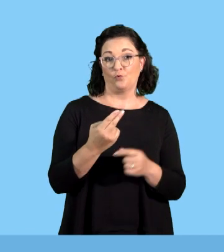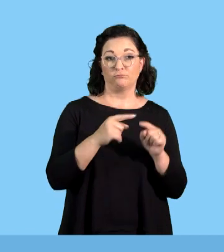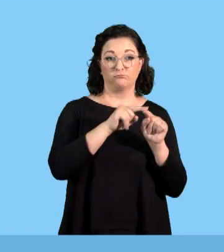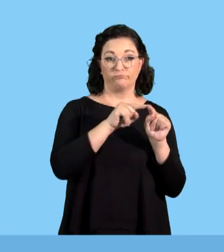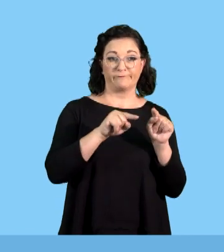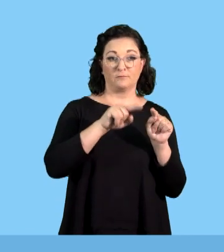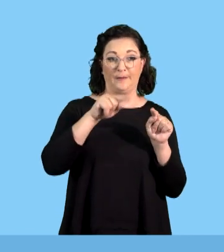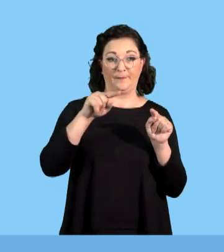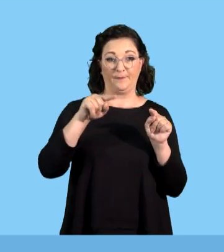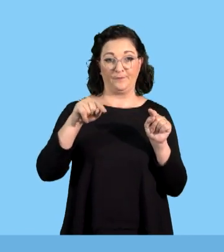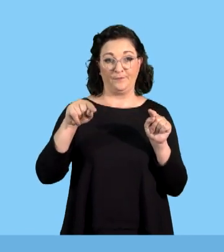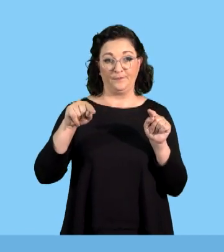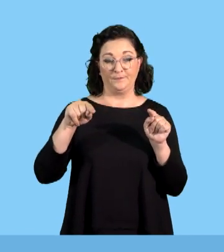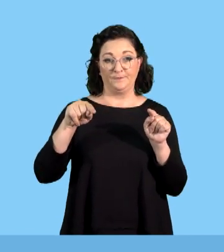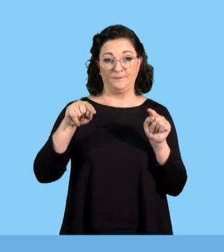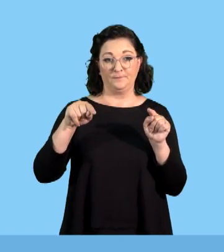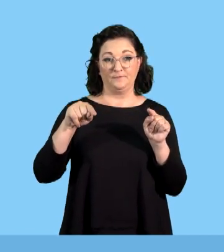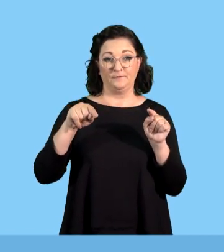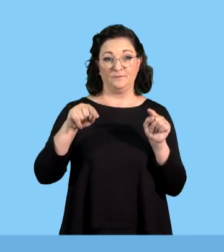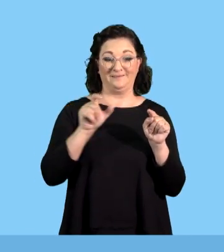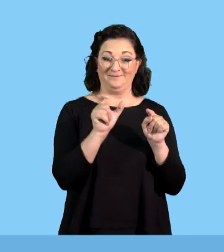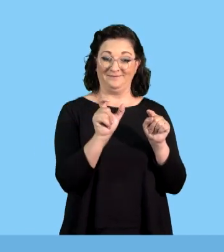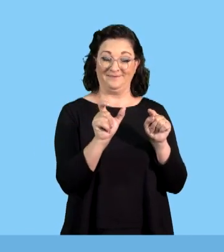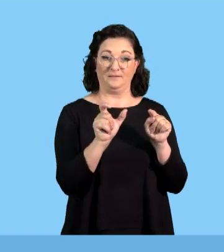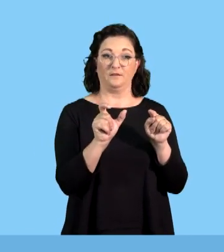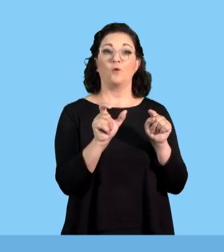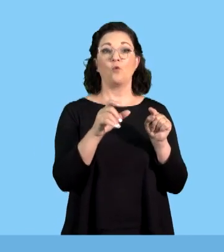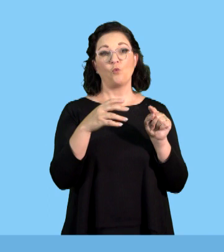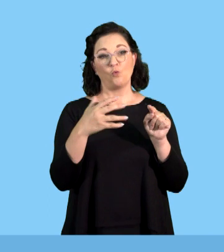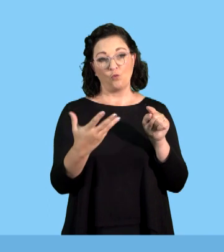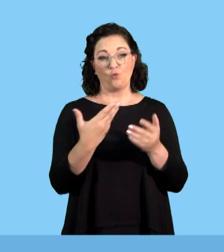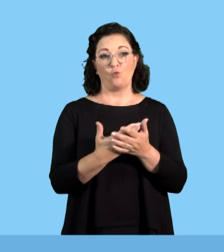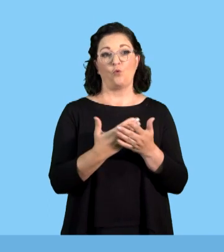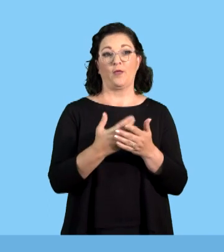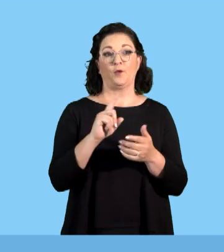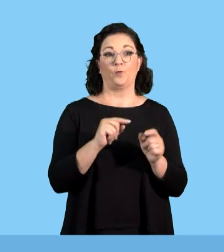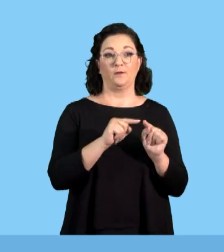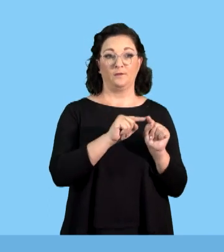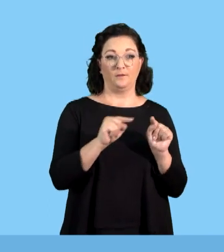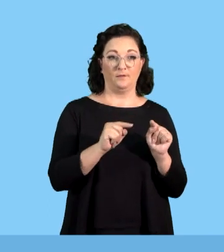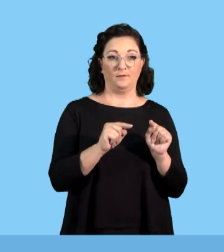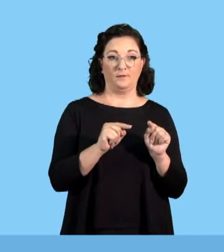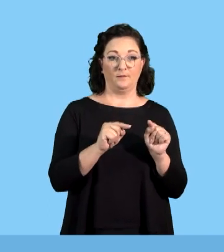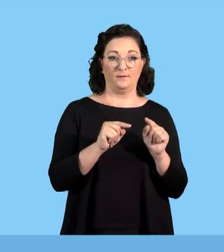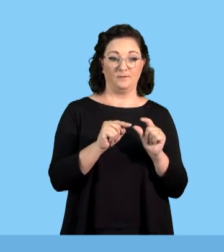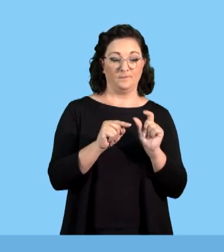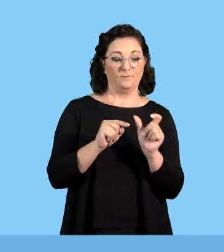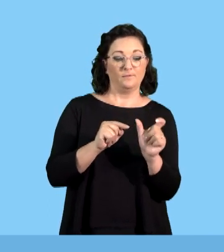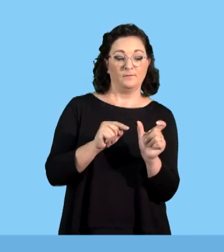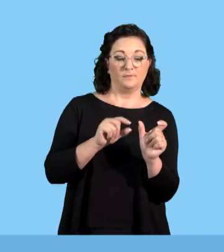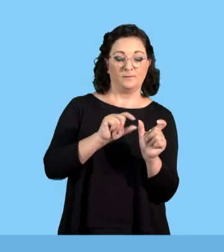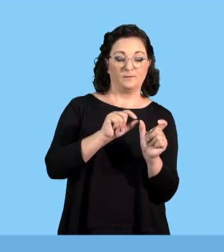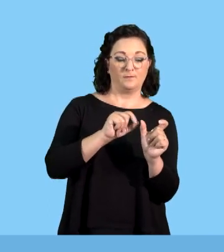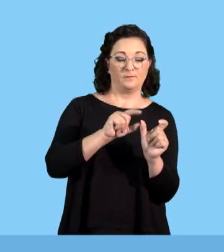can be a zigzag to show that this is a resistor, or we can have